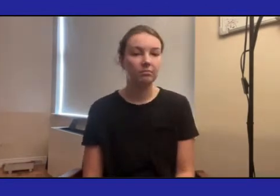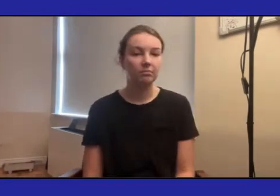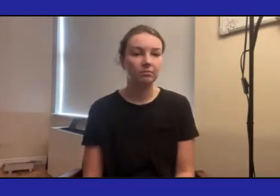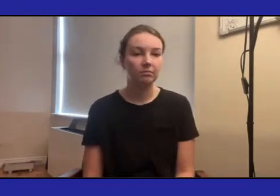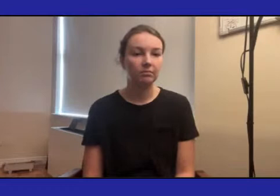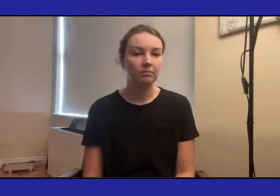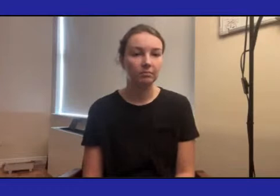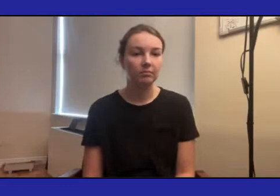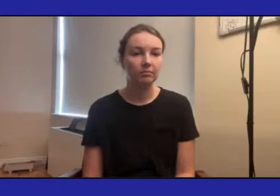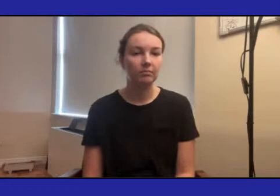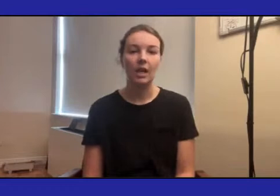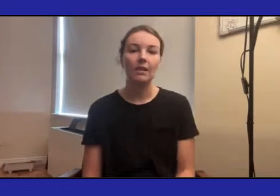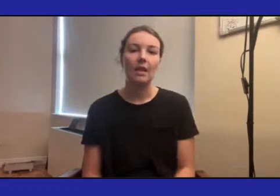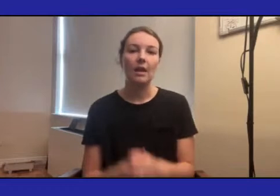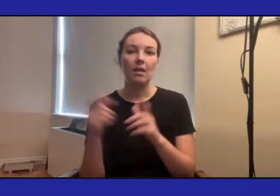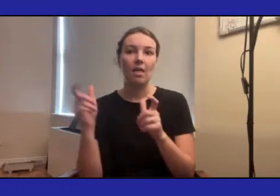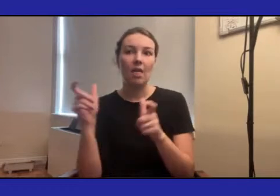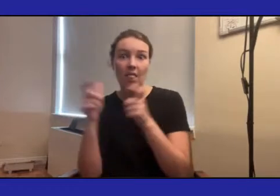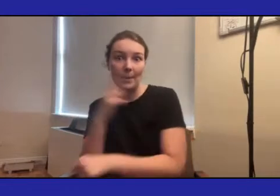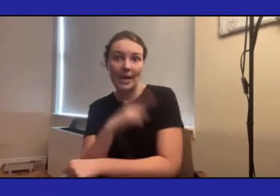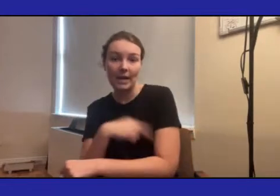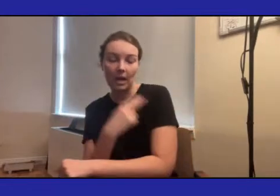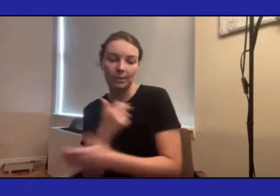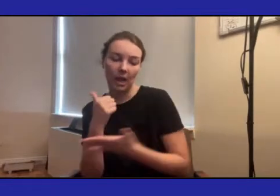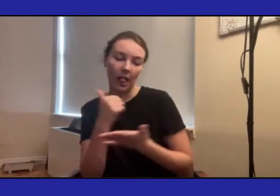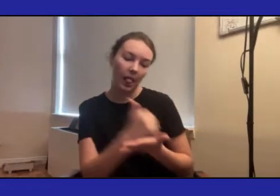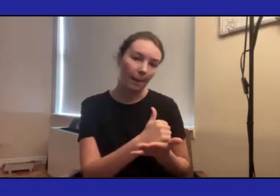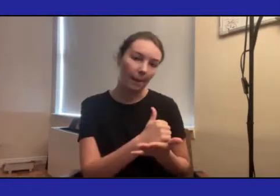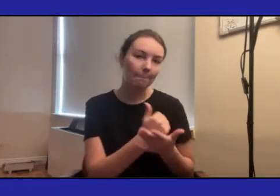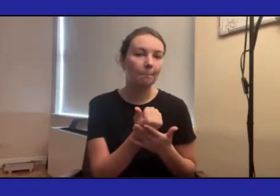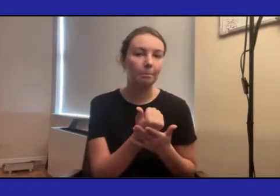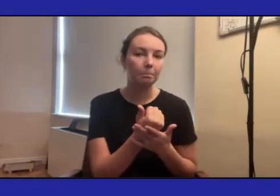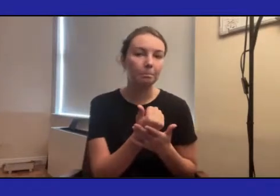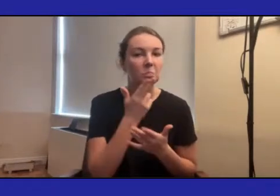sister. You're a socialist.